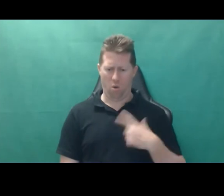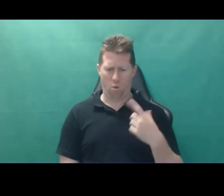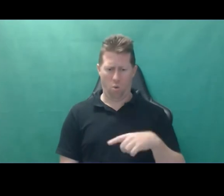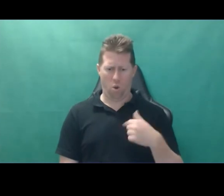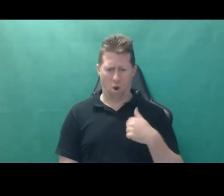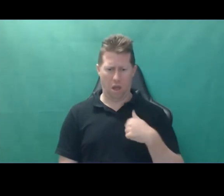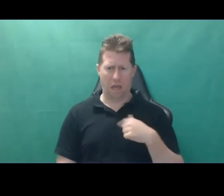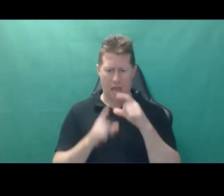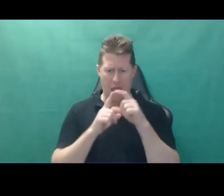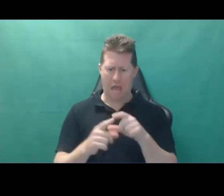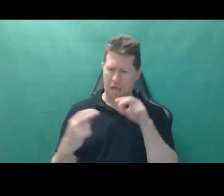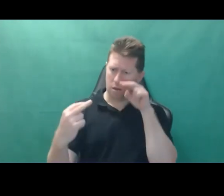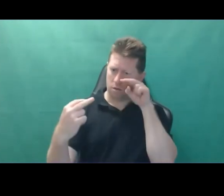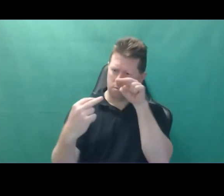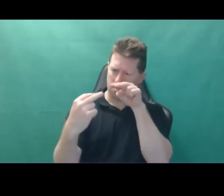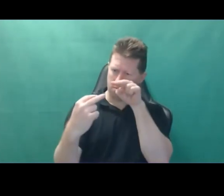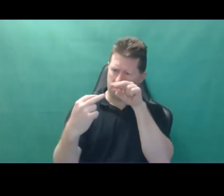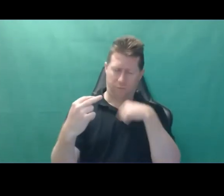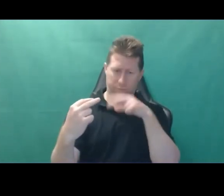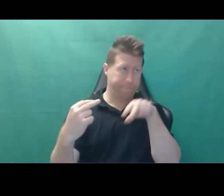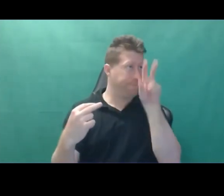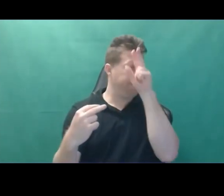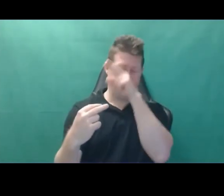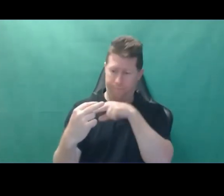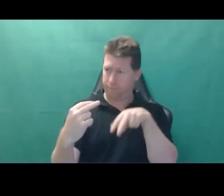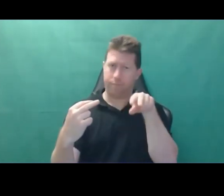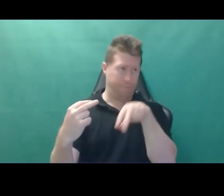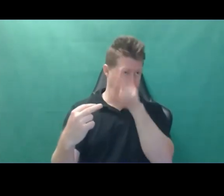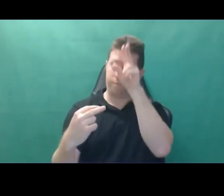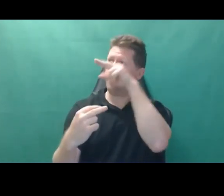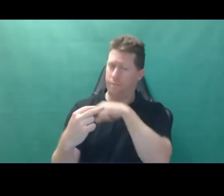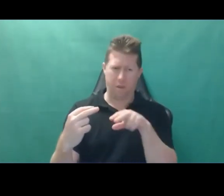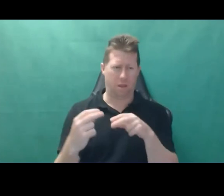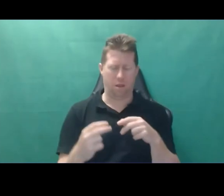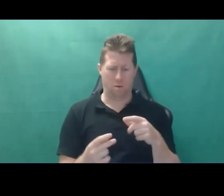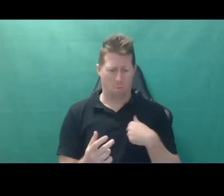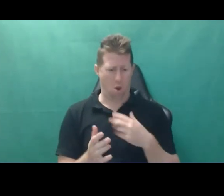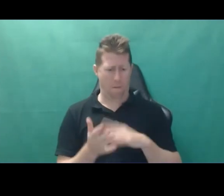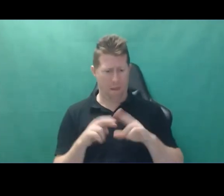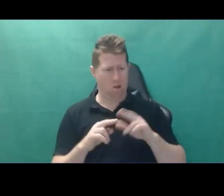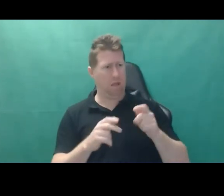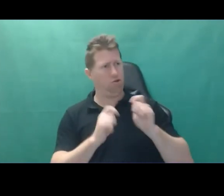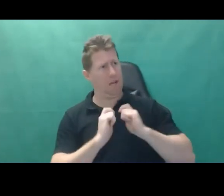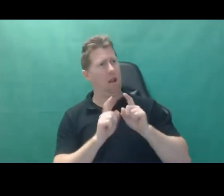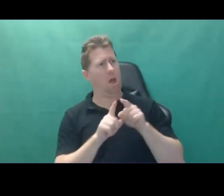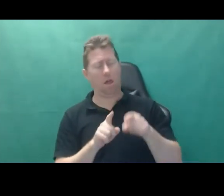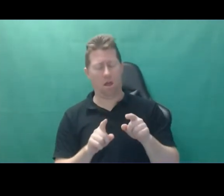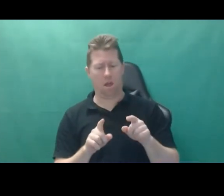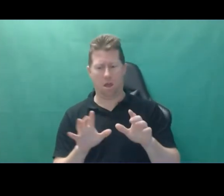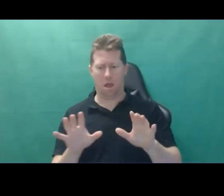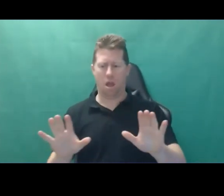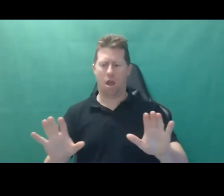make eye contact? What is it about my parents? What, how did they turn me out this way? Well, we realized that we're,